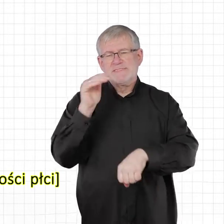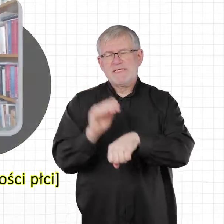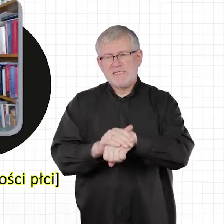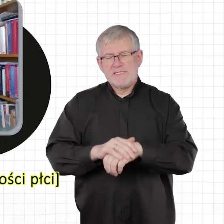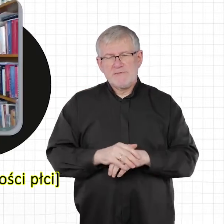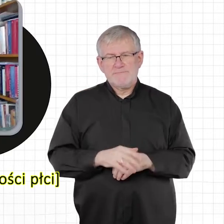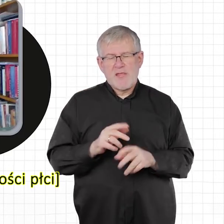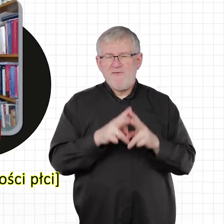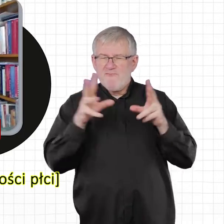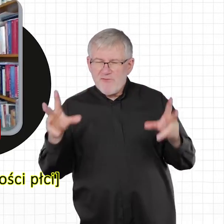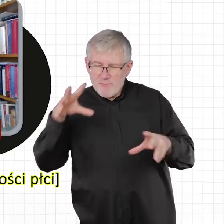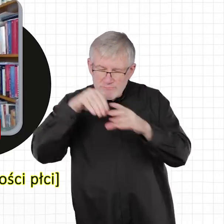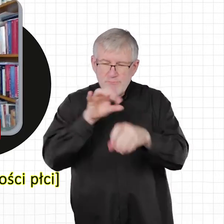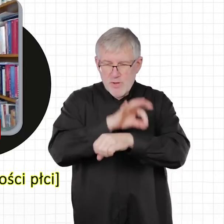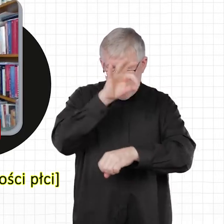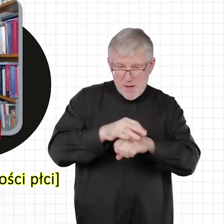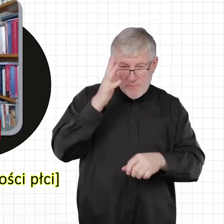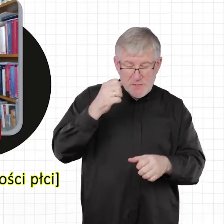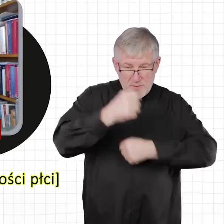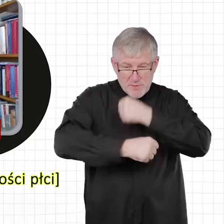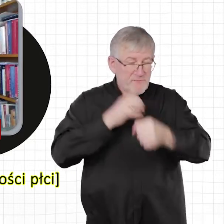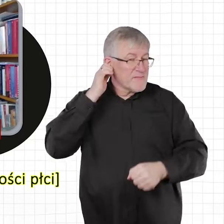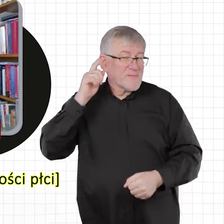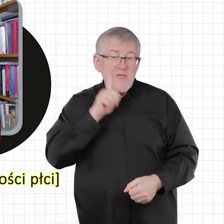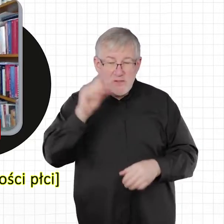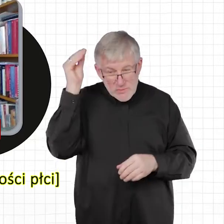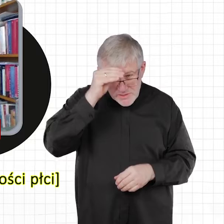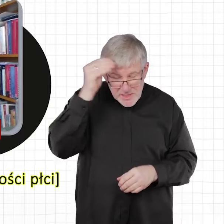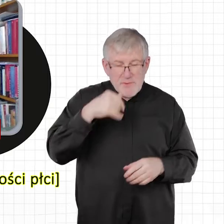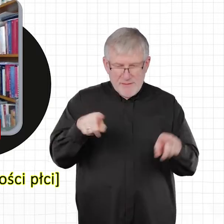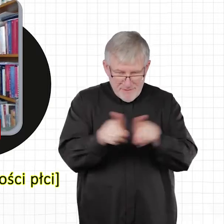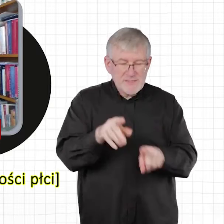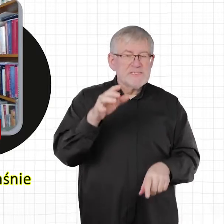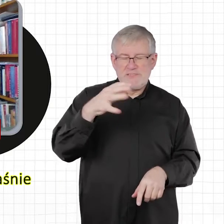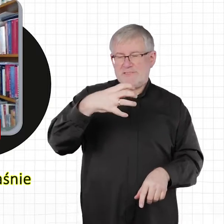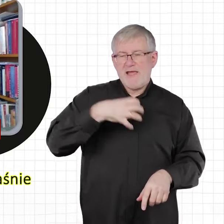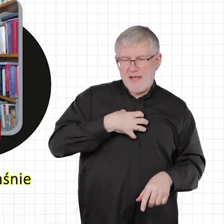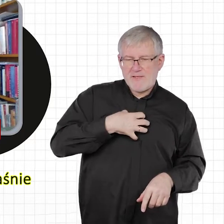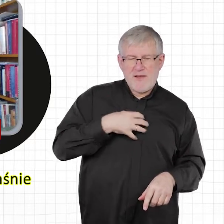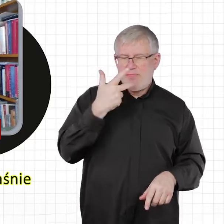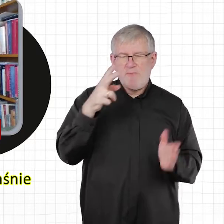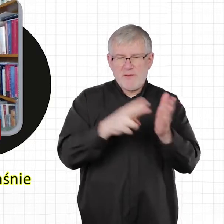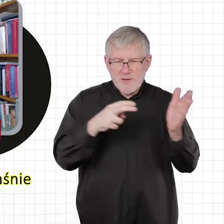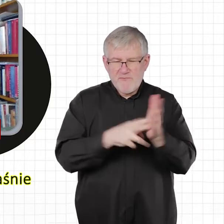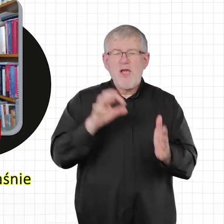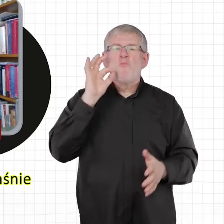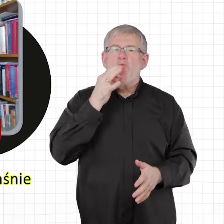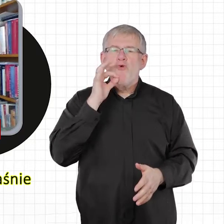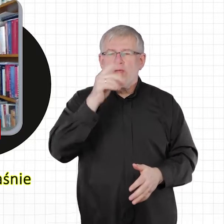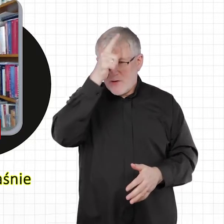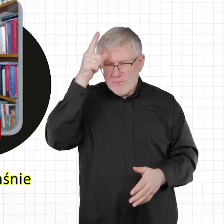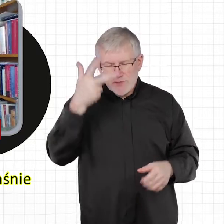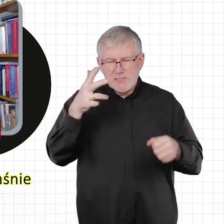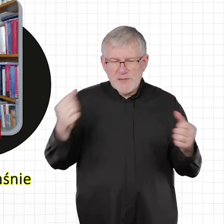that we have much worse things to deal with. For example, with the aggression,